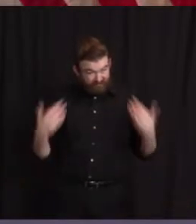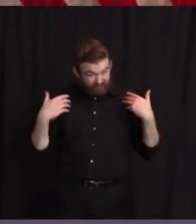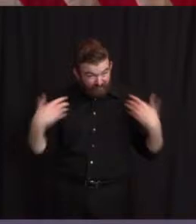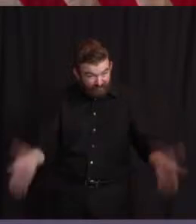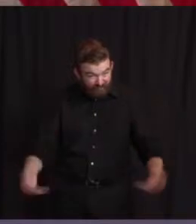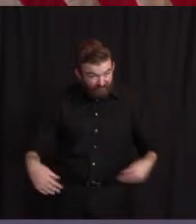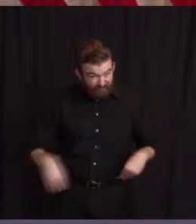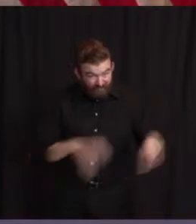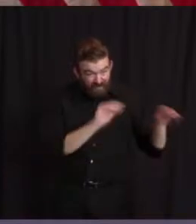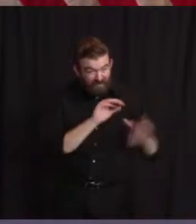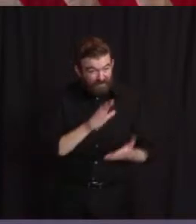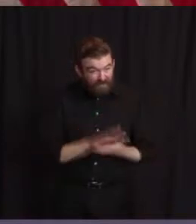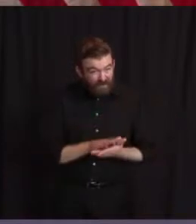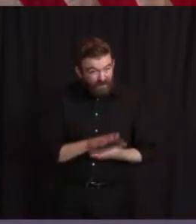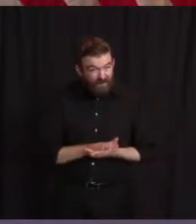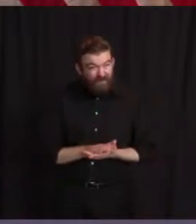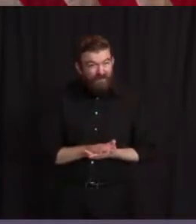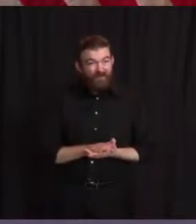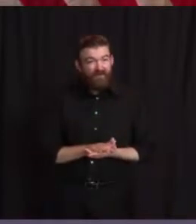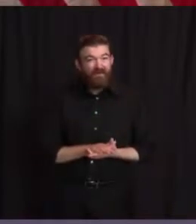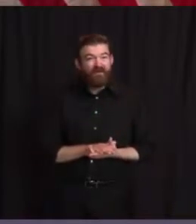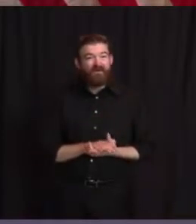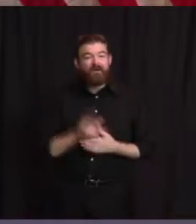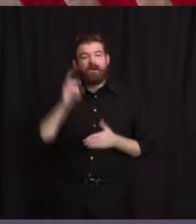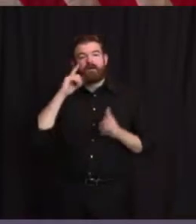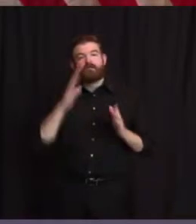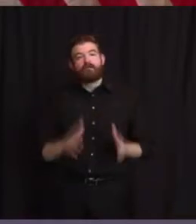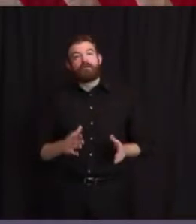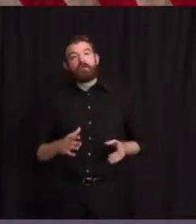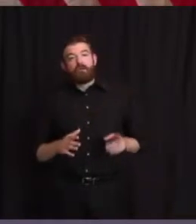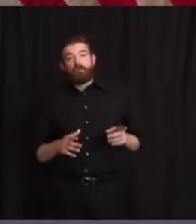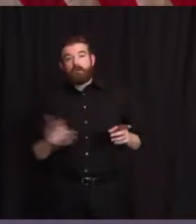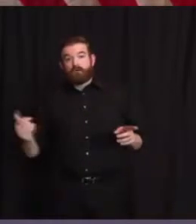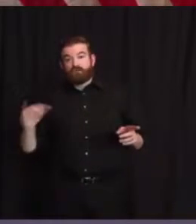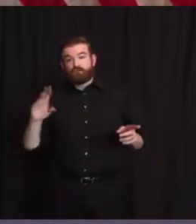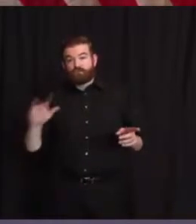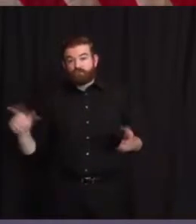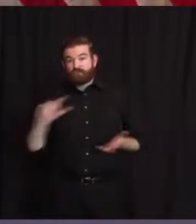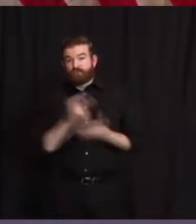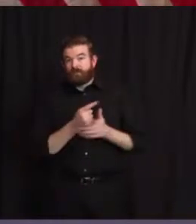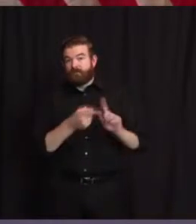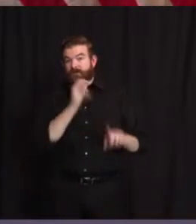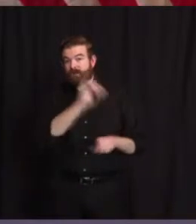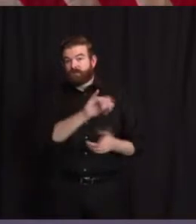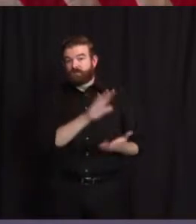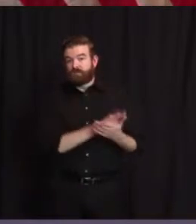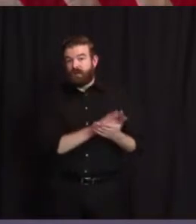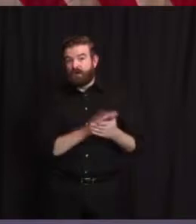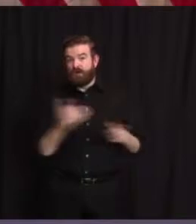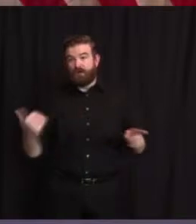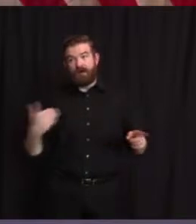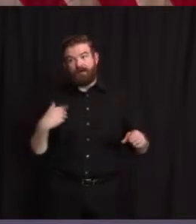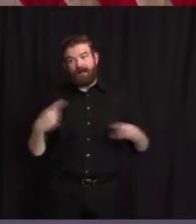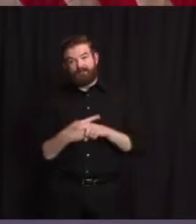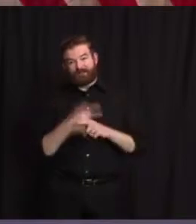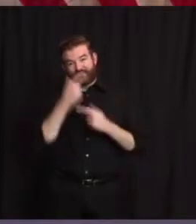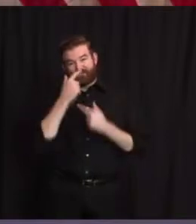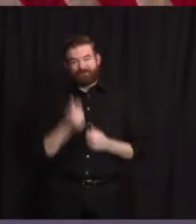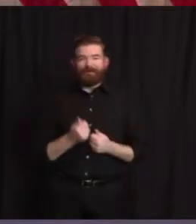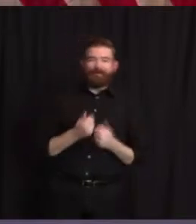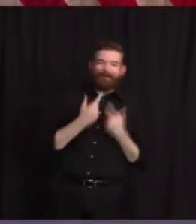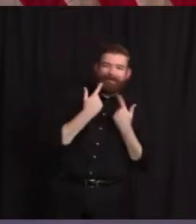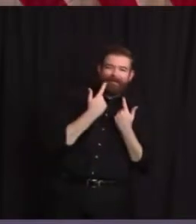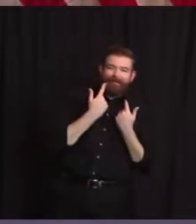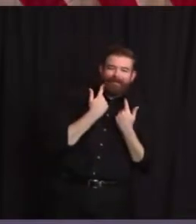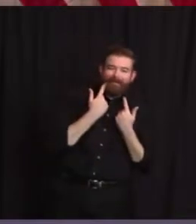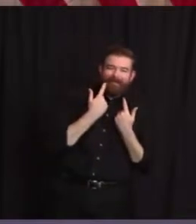I'll let Judy speak for herself. I've got nothing, first time I've been asked about the electronic petitions on the recall in Trenton. I've got no good answer